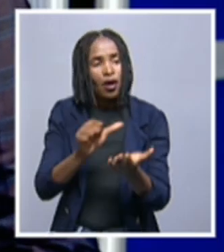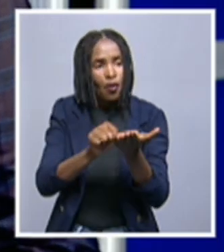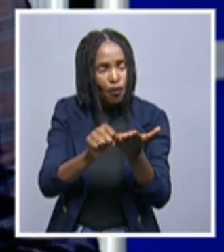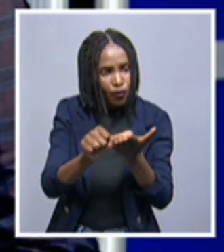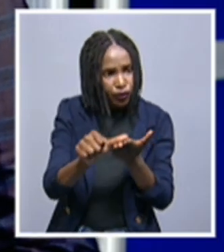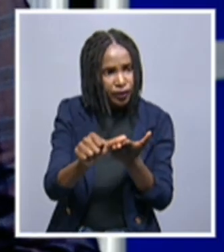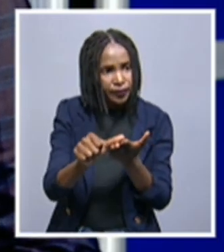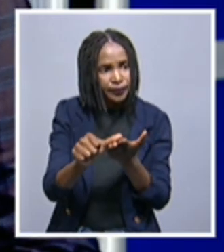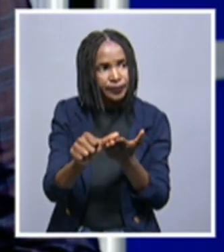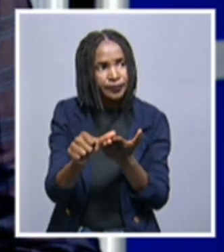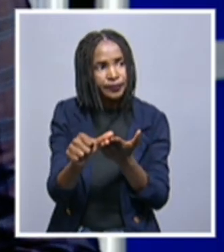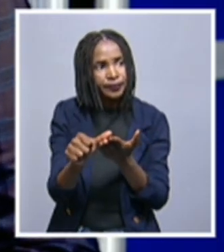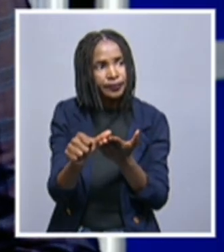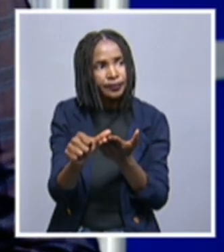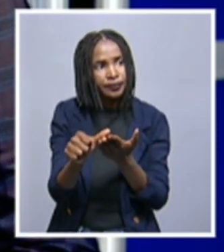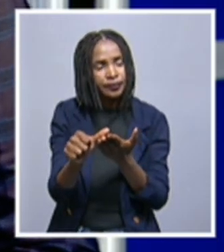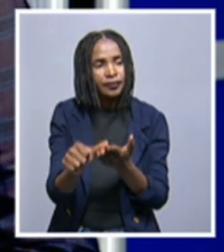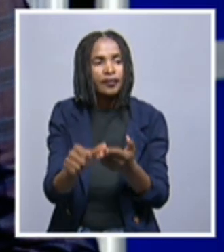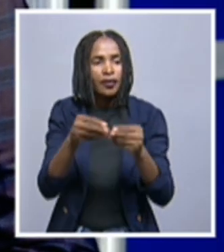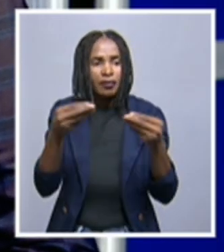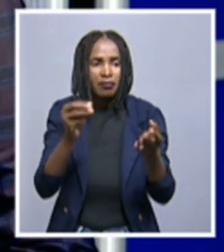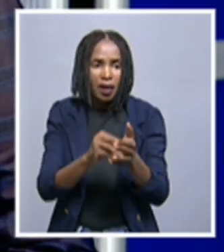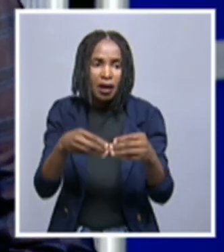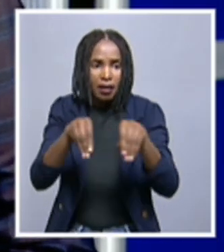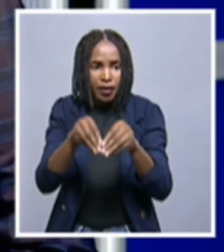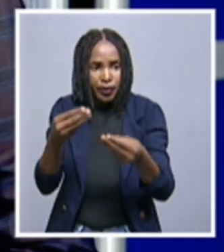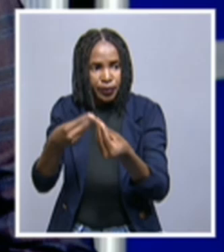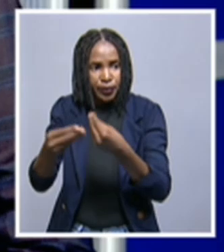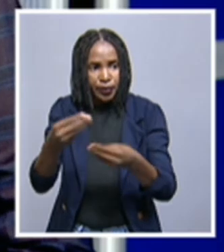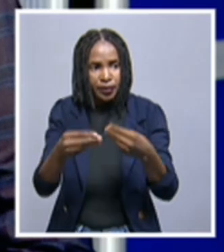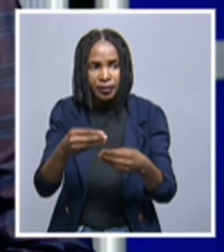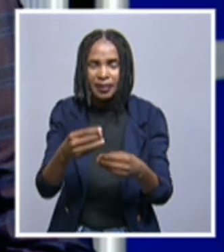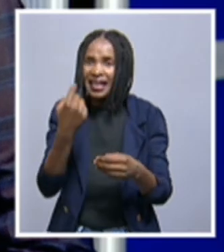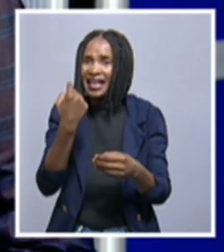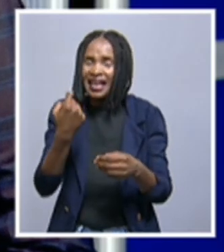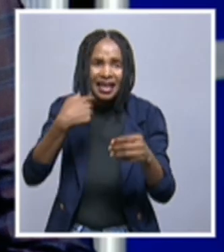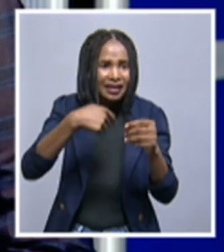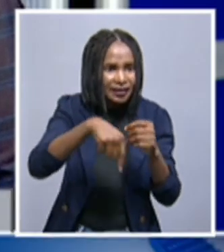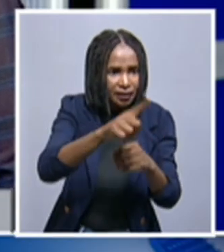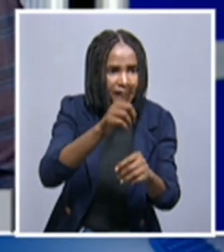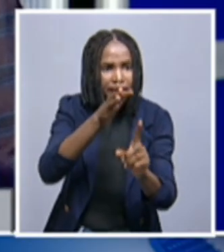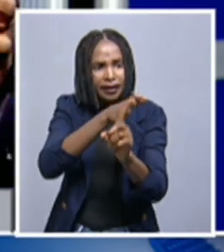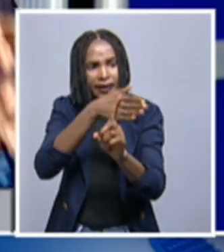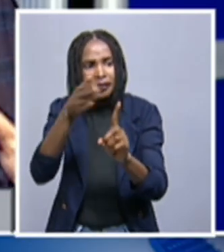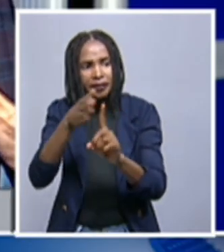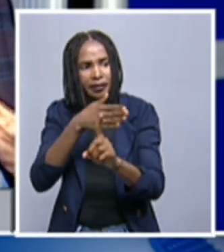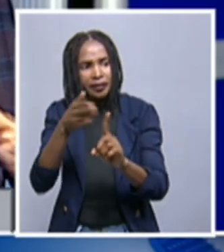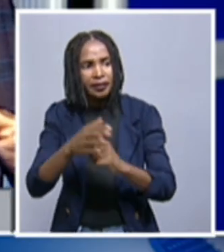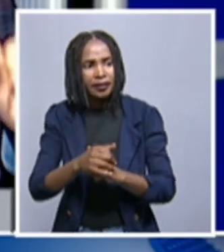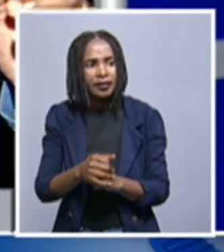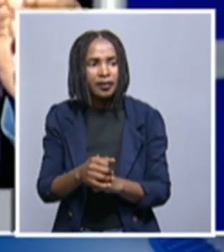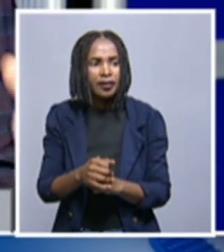they create an economic activities almost everywhere they go for campaign or for